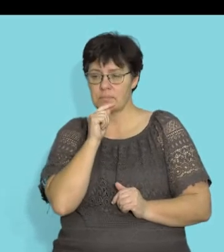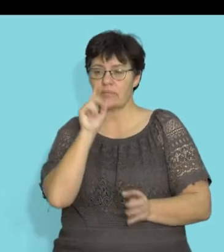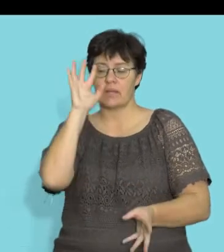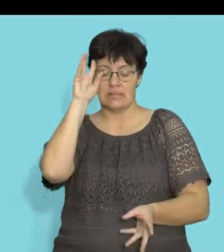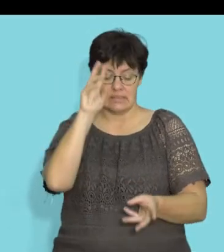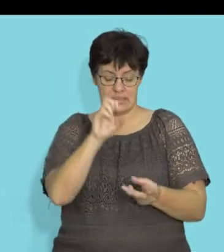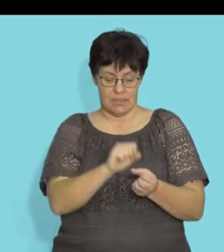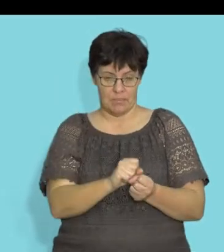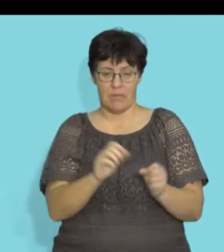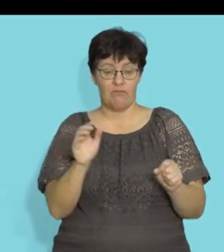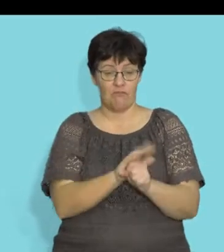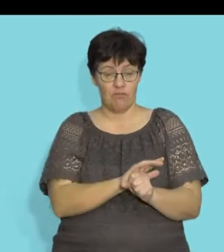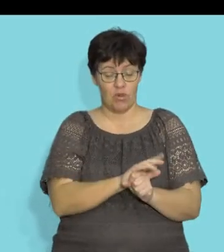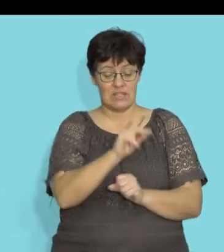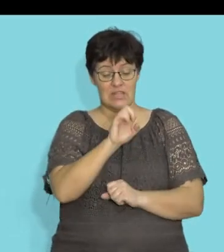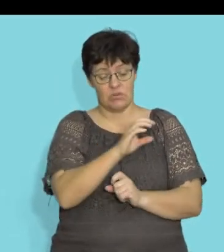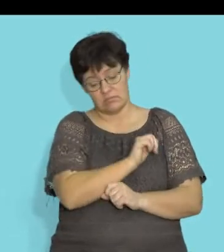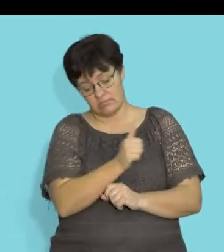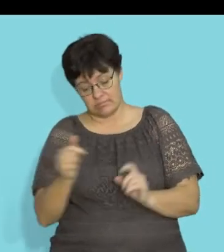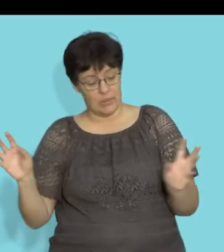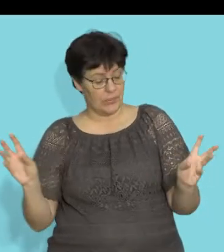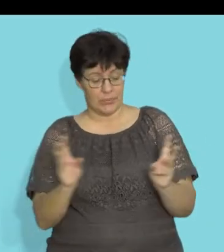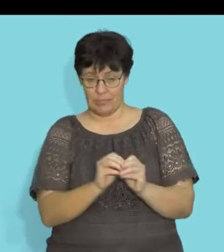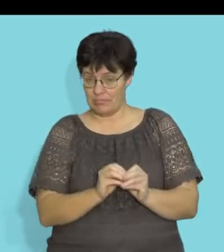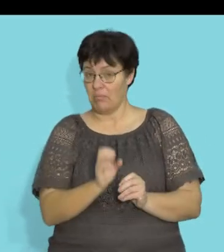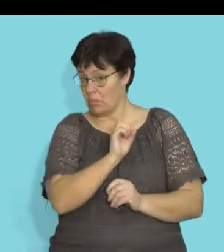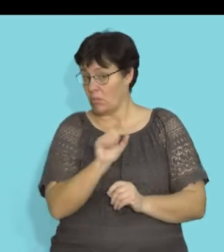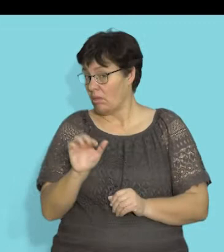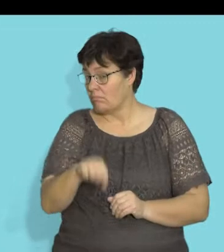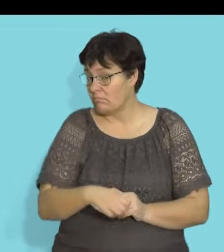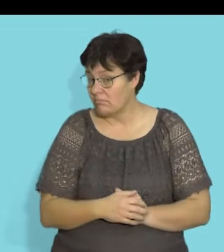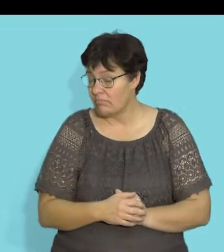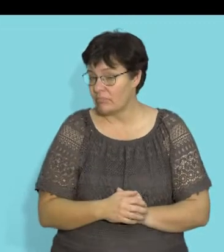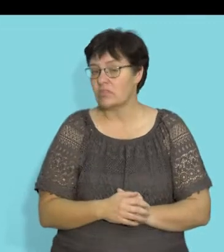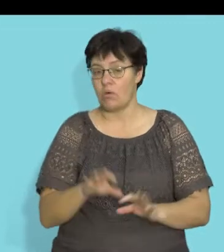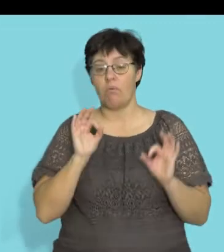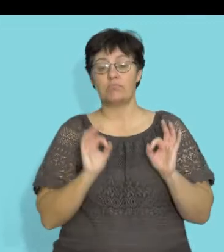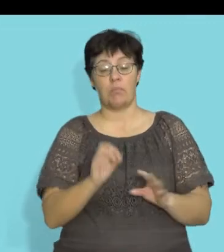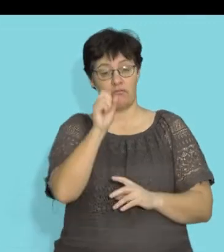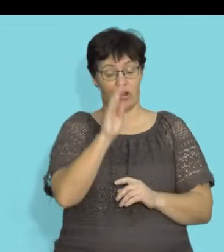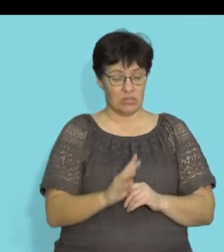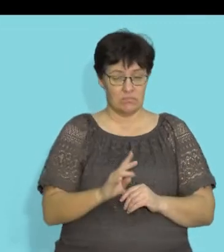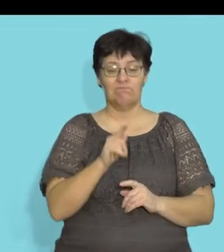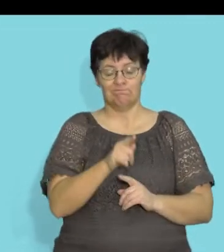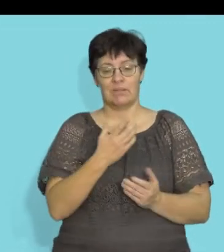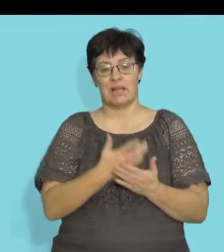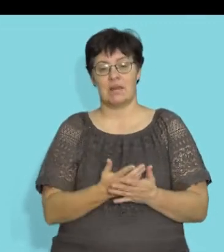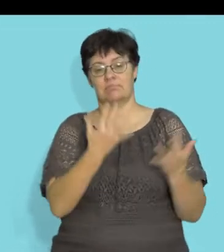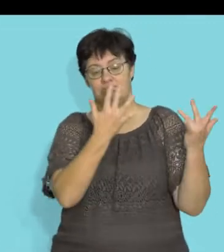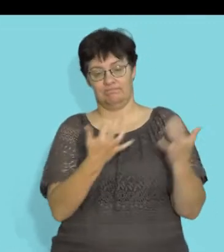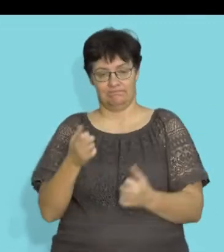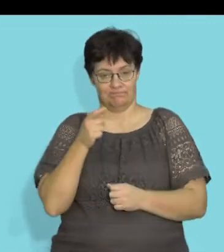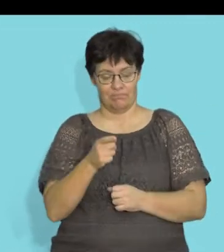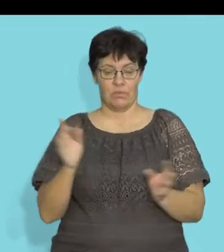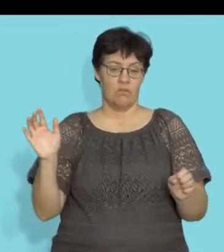the entire series. So that's quite cool. So if my ratio is a proper fraction, I can calculate the sum